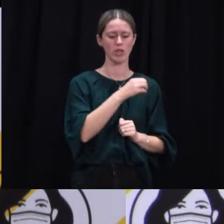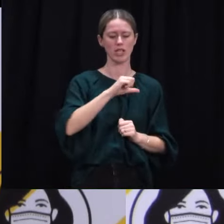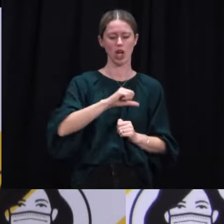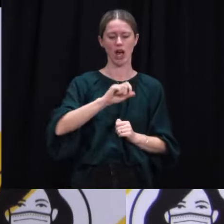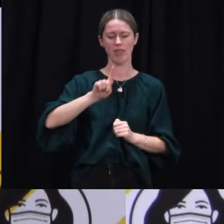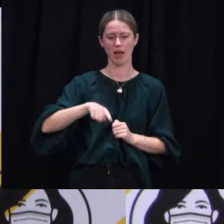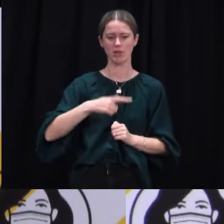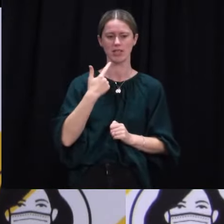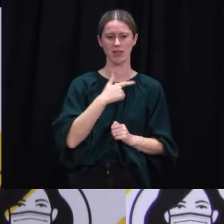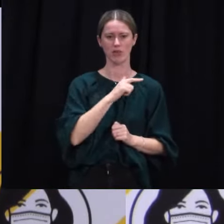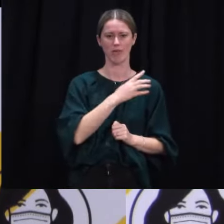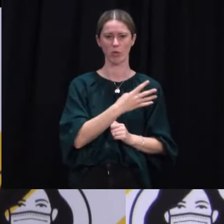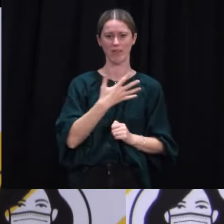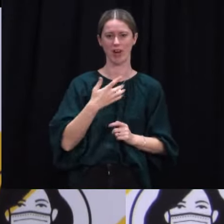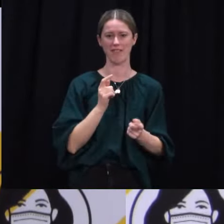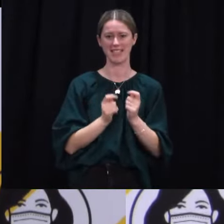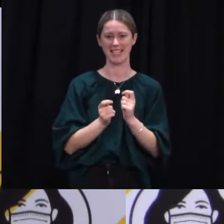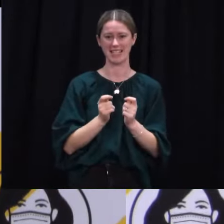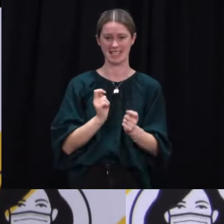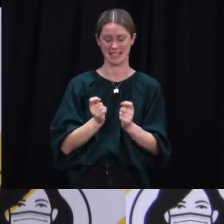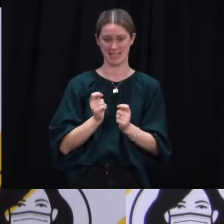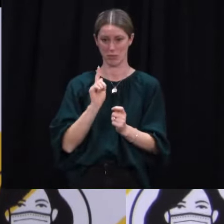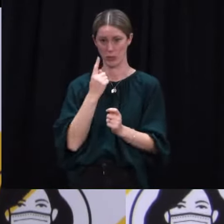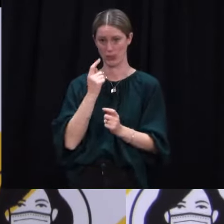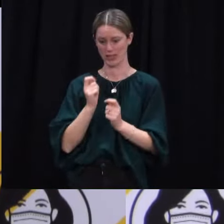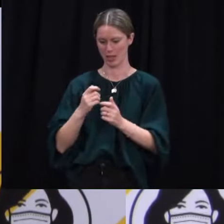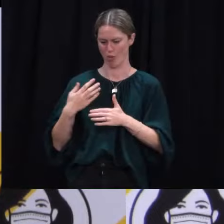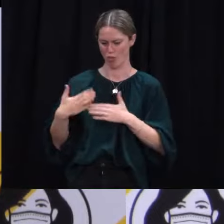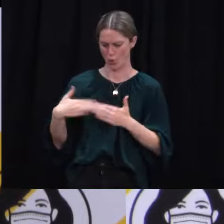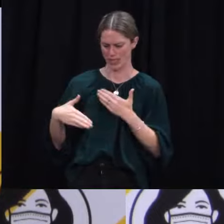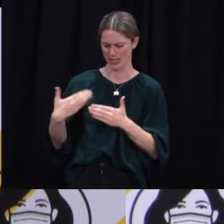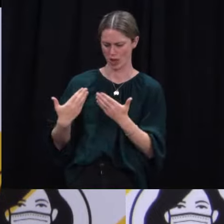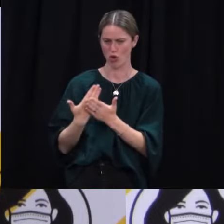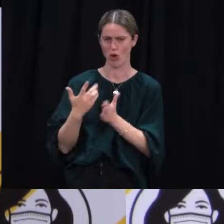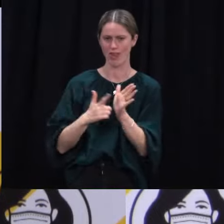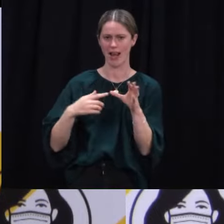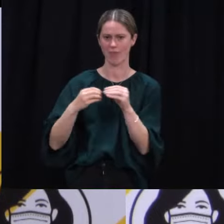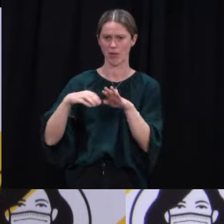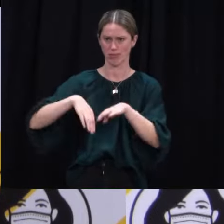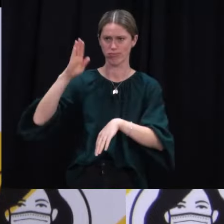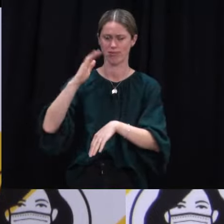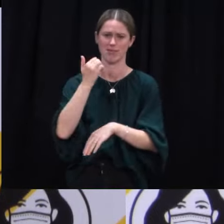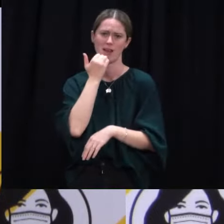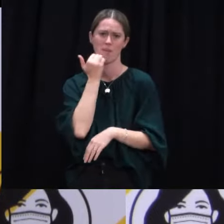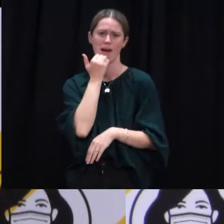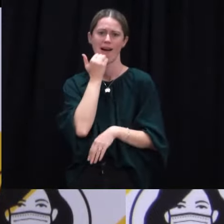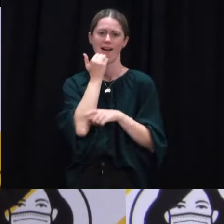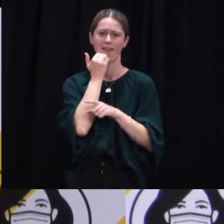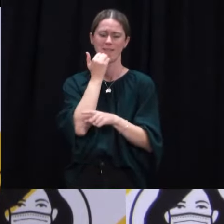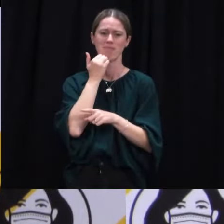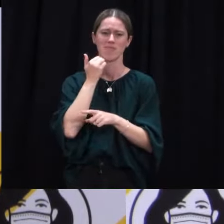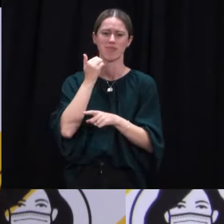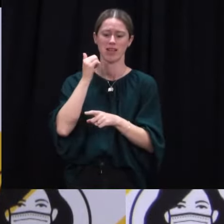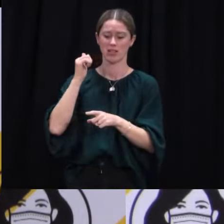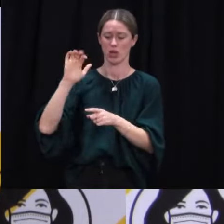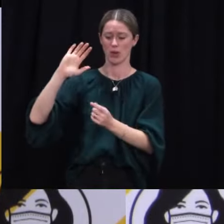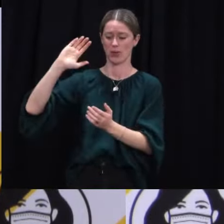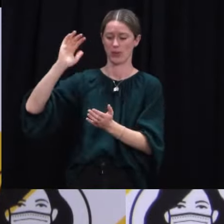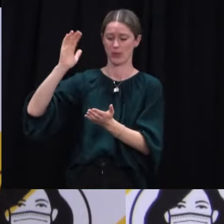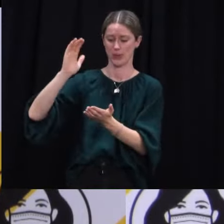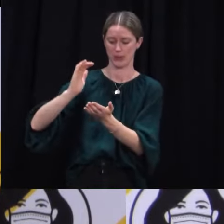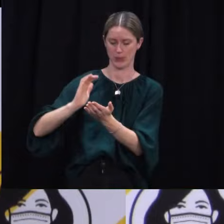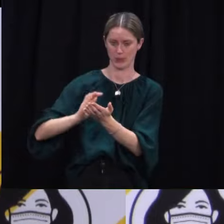49,745 tests processed yesterday in our labs across the country, way and far our largest number ever. So that has cleared what was a bit of a